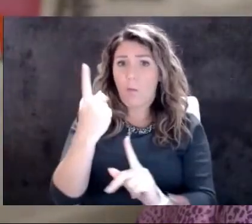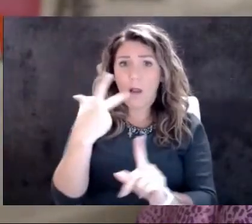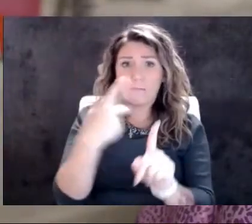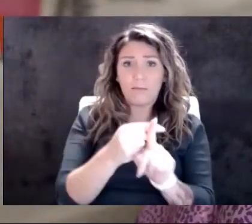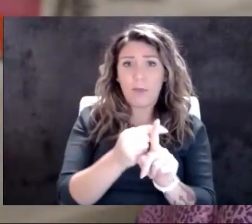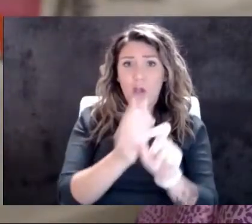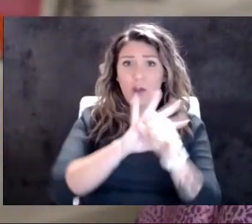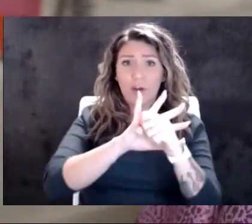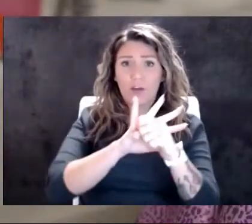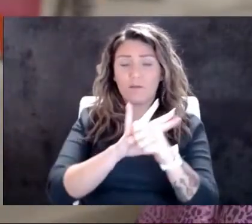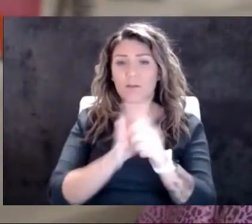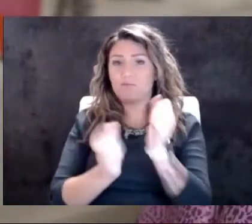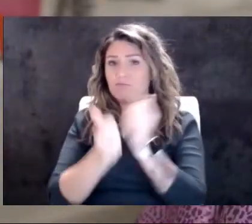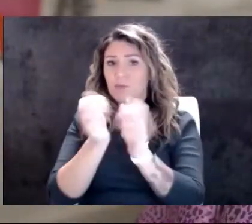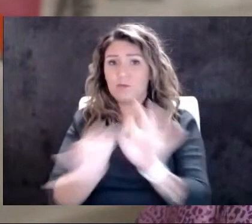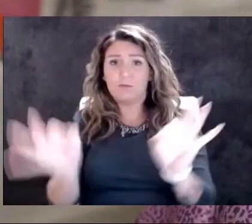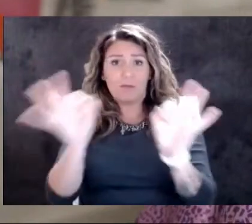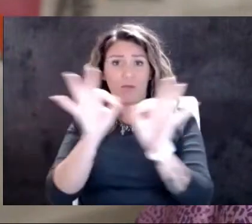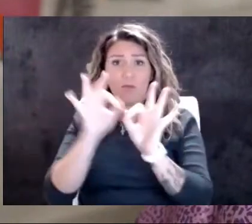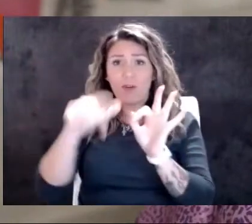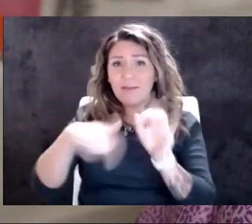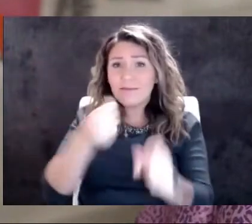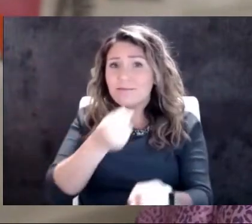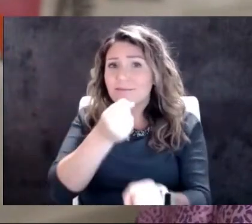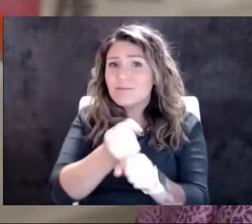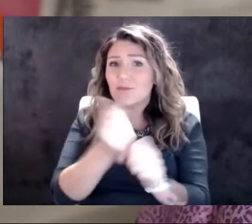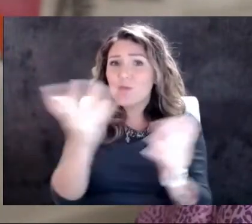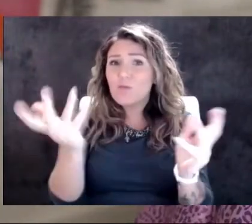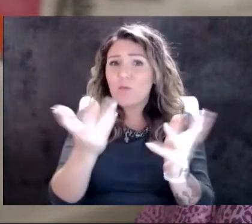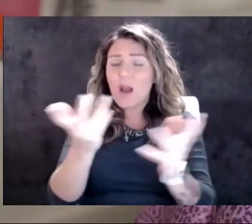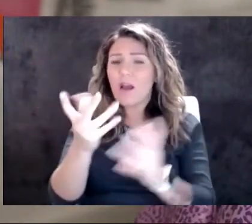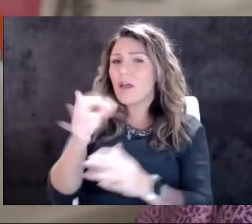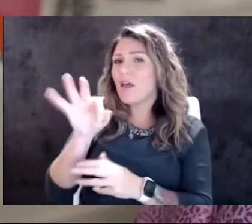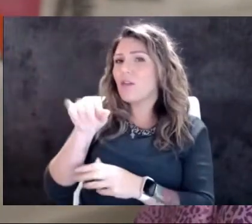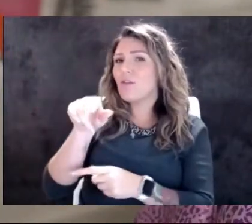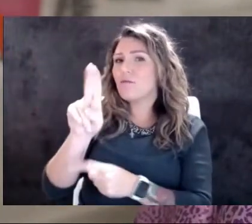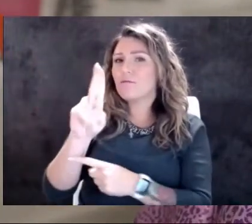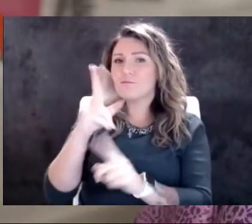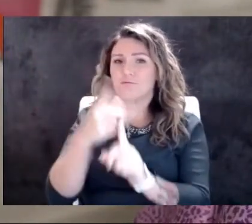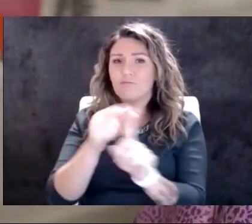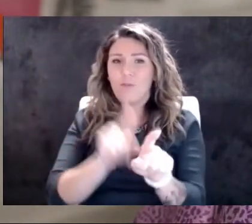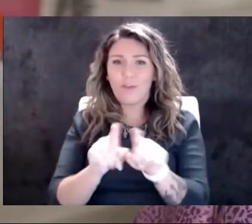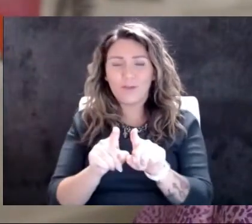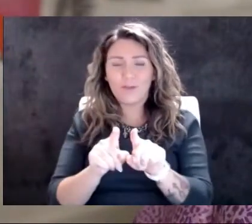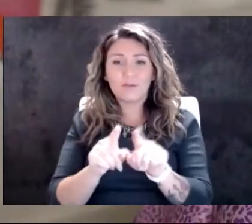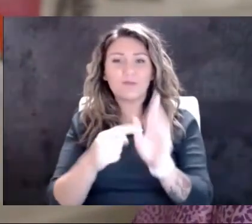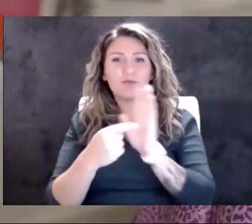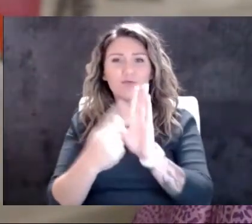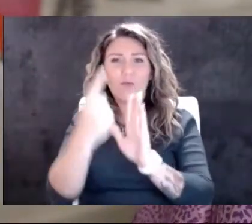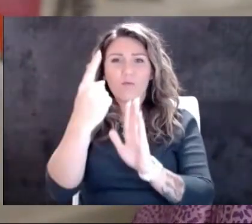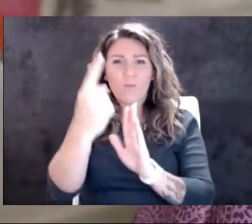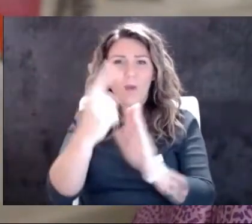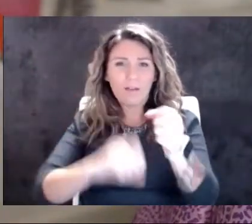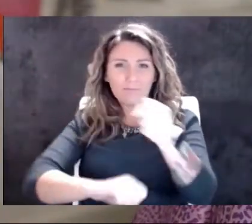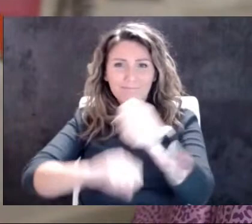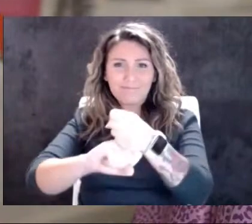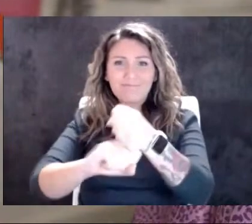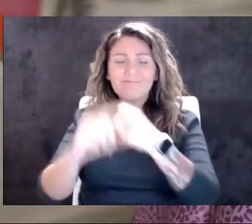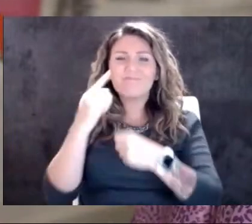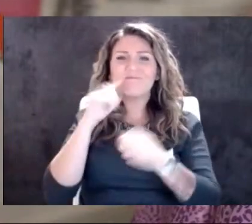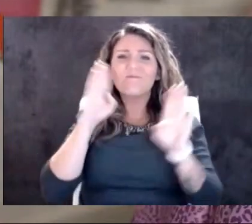important than ever this year to get the flu shot as well. We'll show you one campaign aiming to get the message